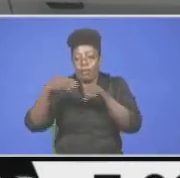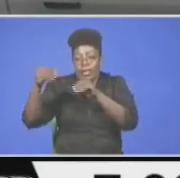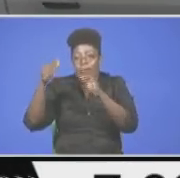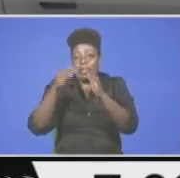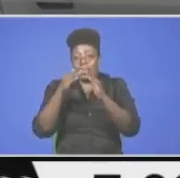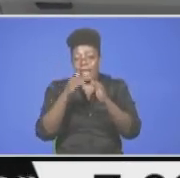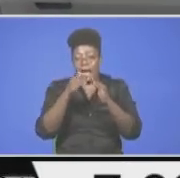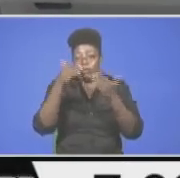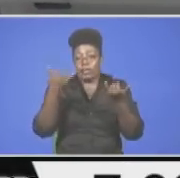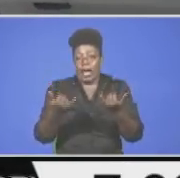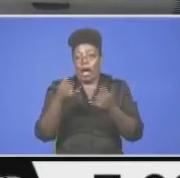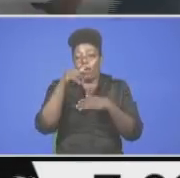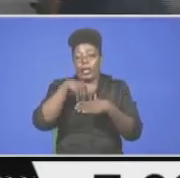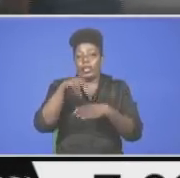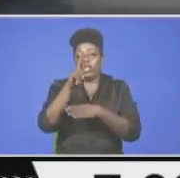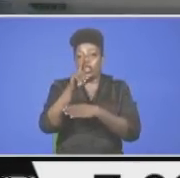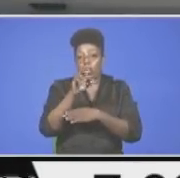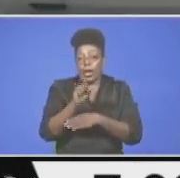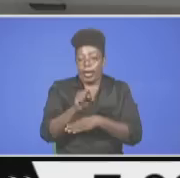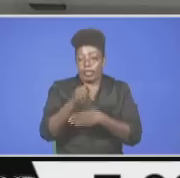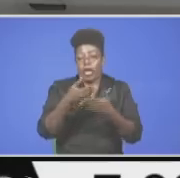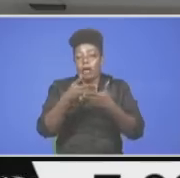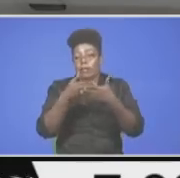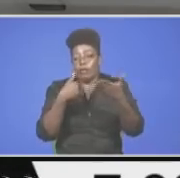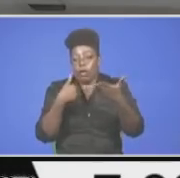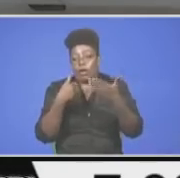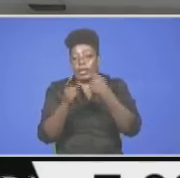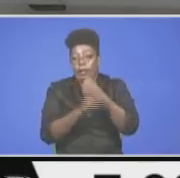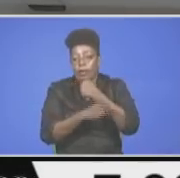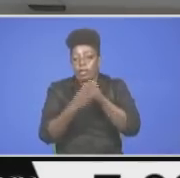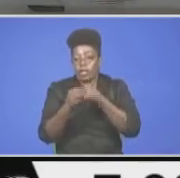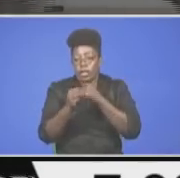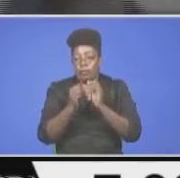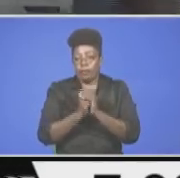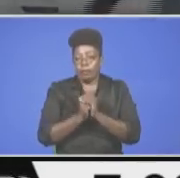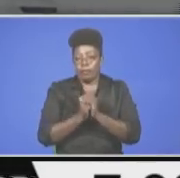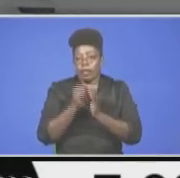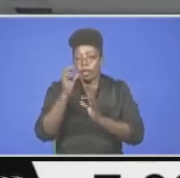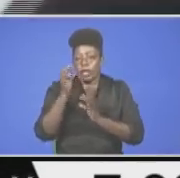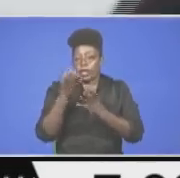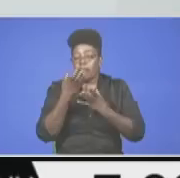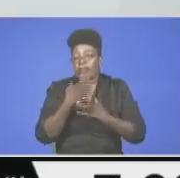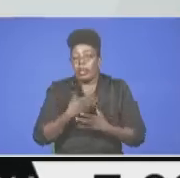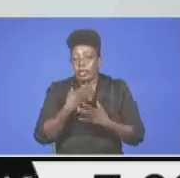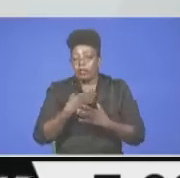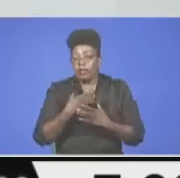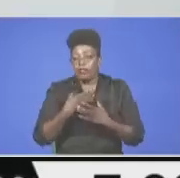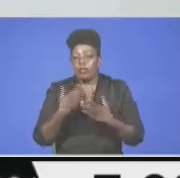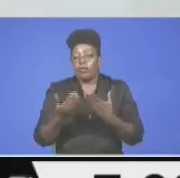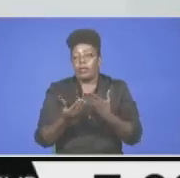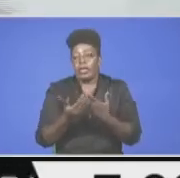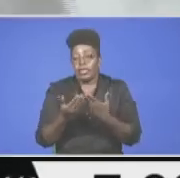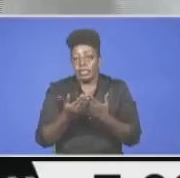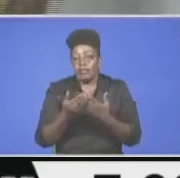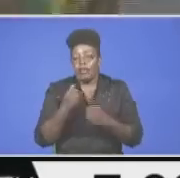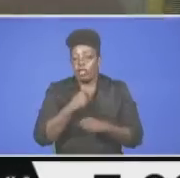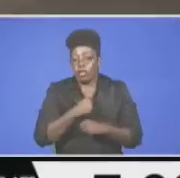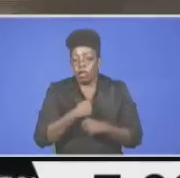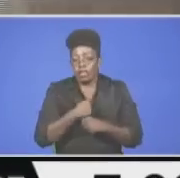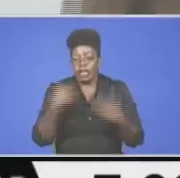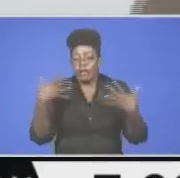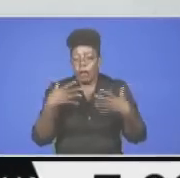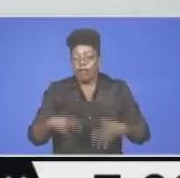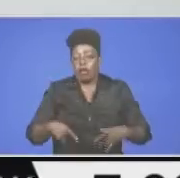is now in the United States. Before sentencing, Bain begged the court for leniency, saying he feared for his life in prison.